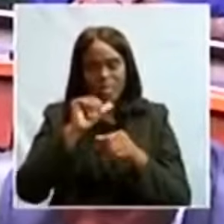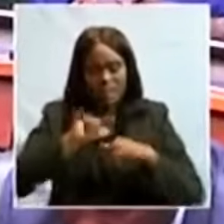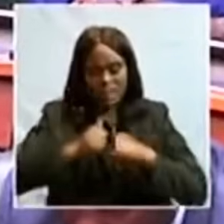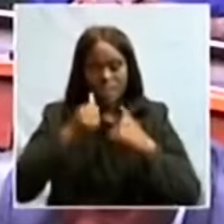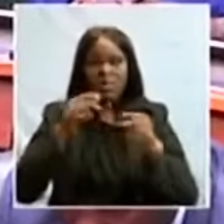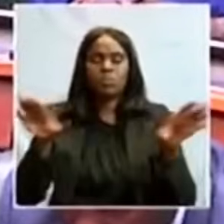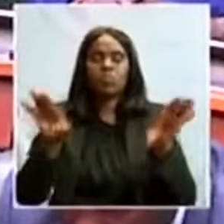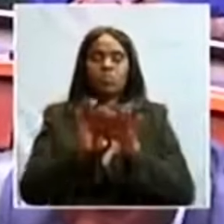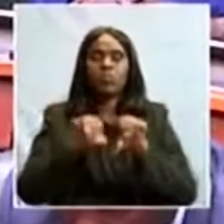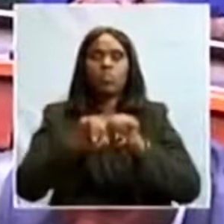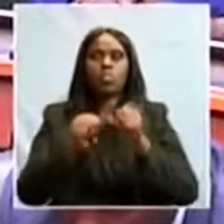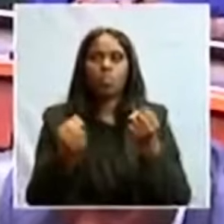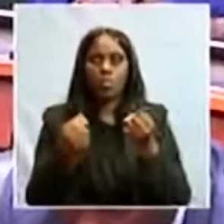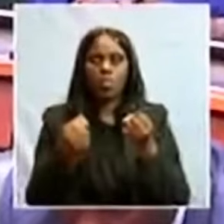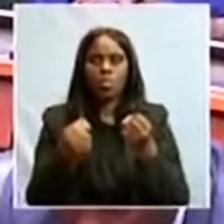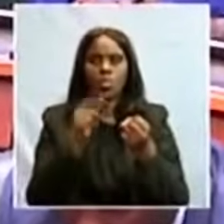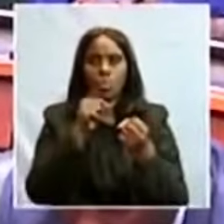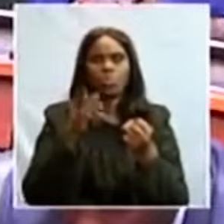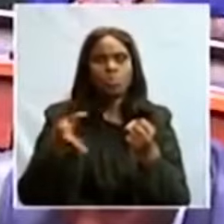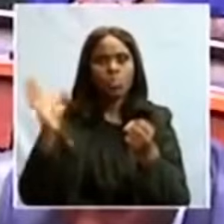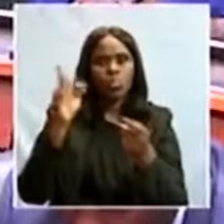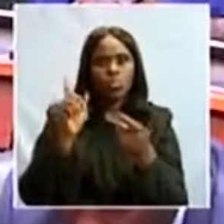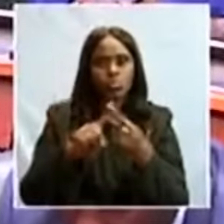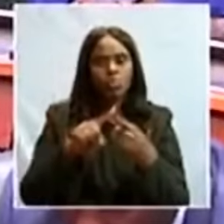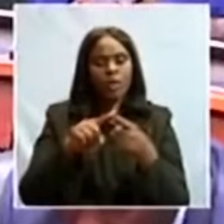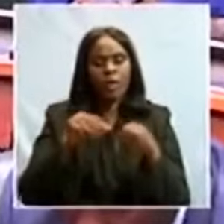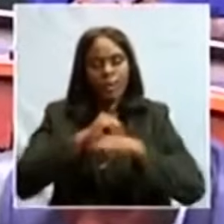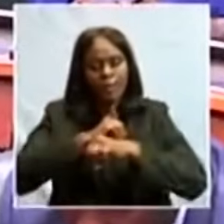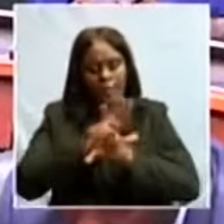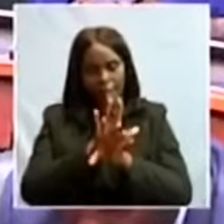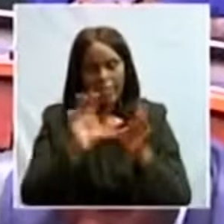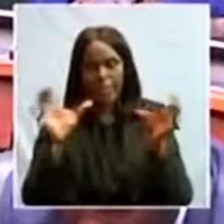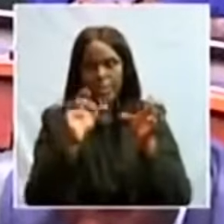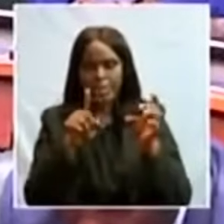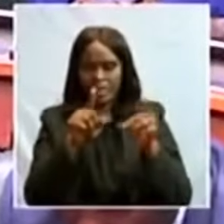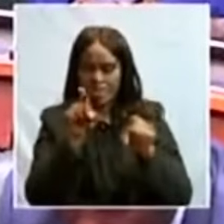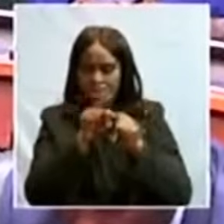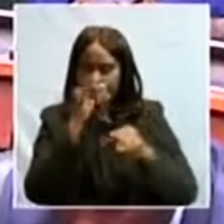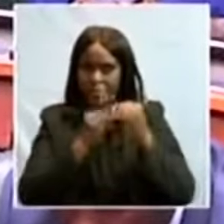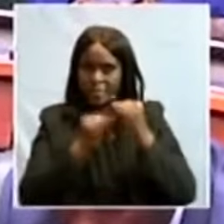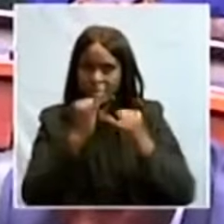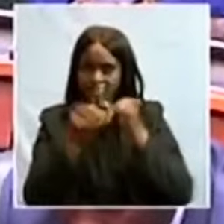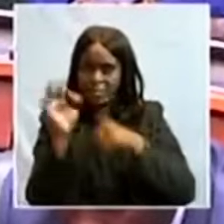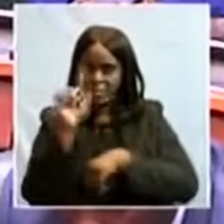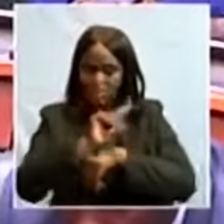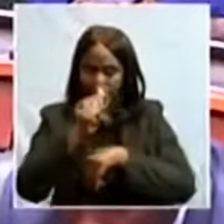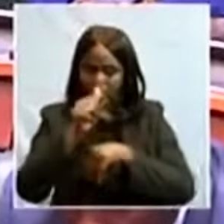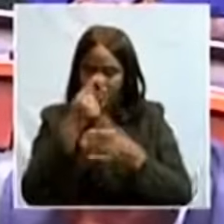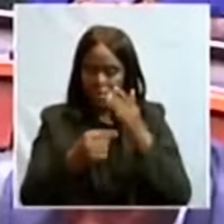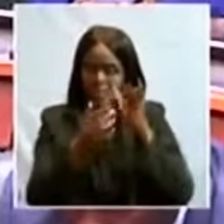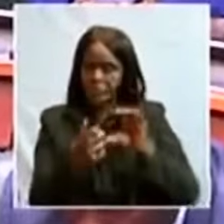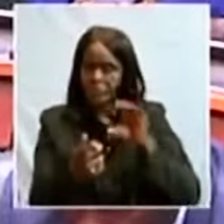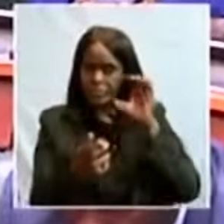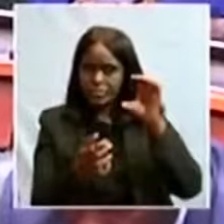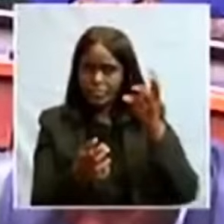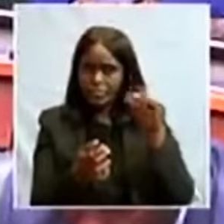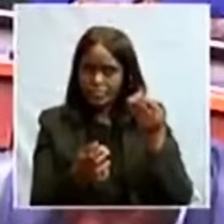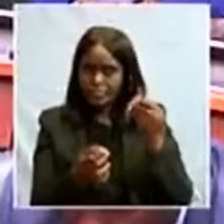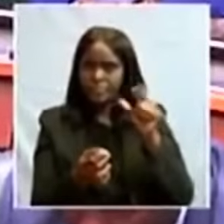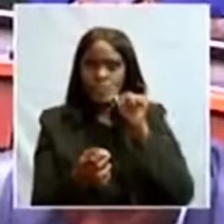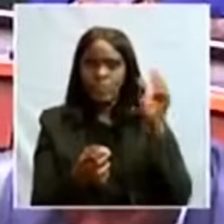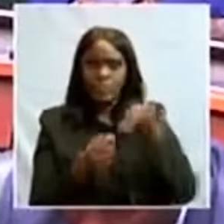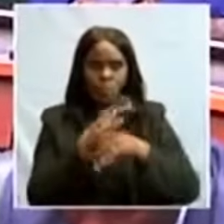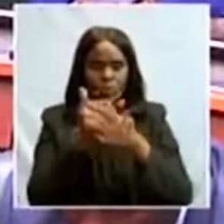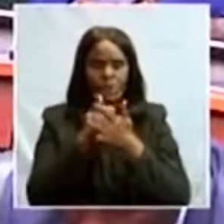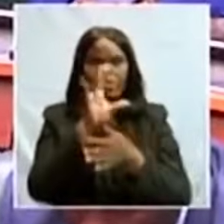Madam Speaker, they go and influence the community so that at the end of the day, they allocate some funds, not the